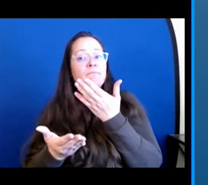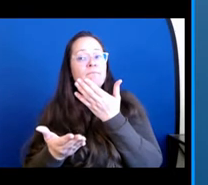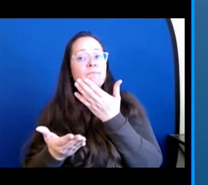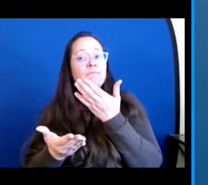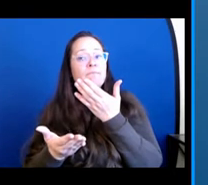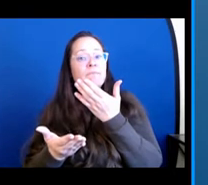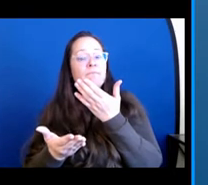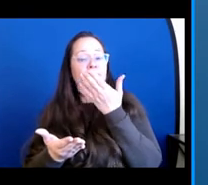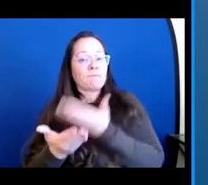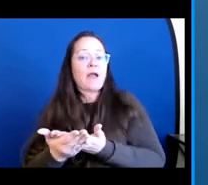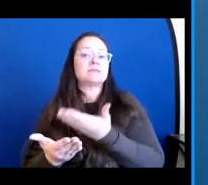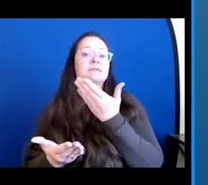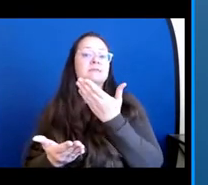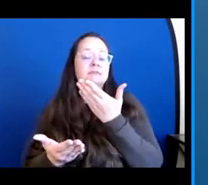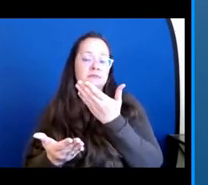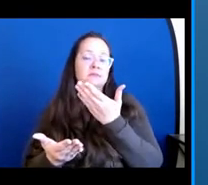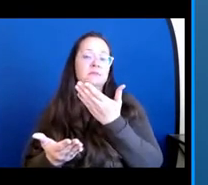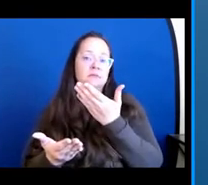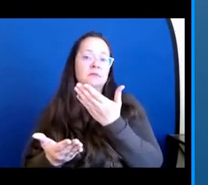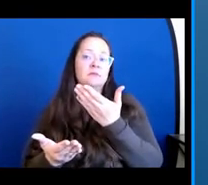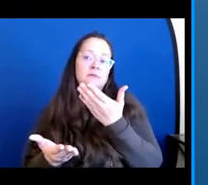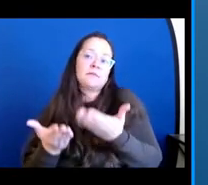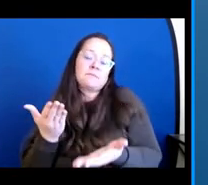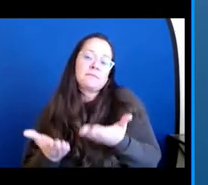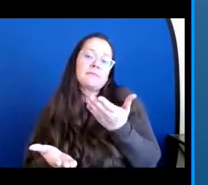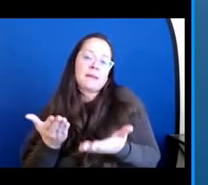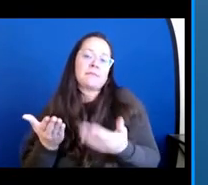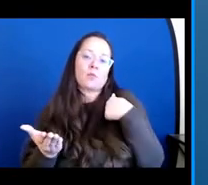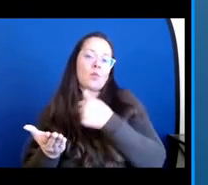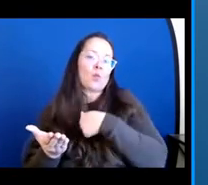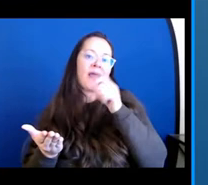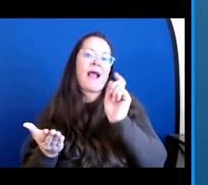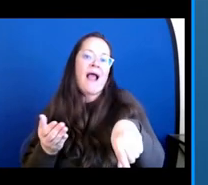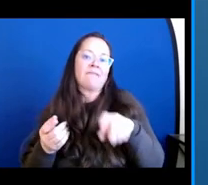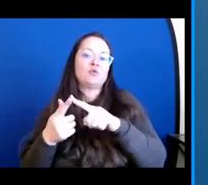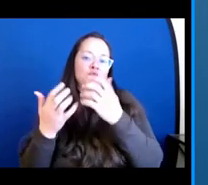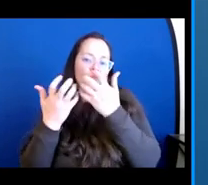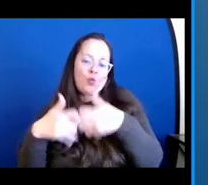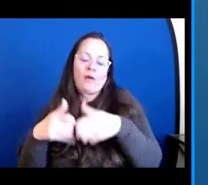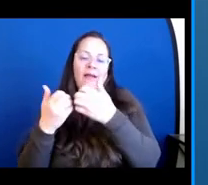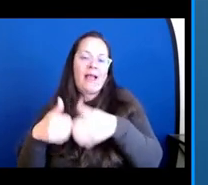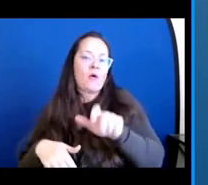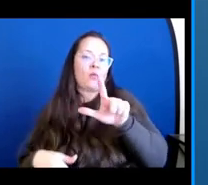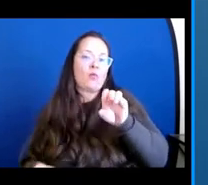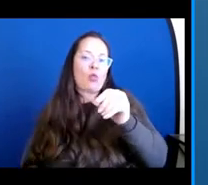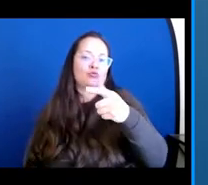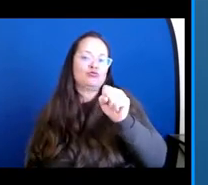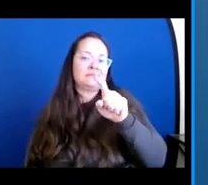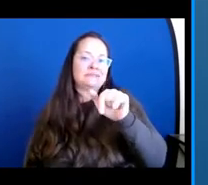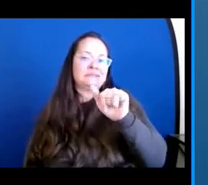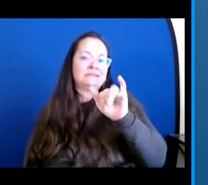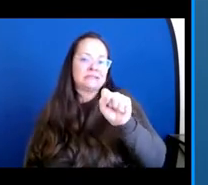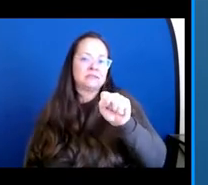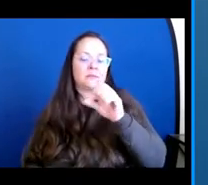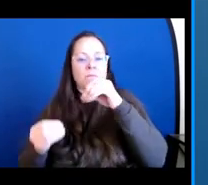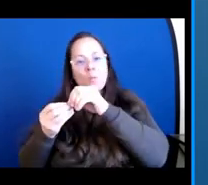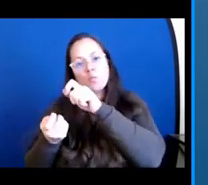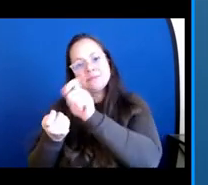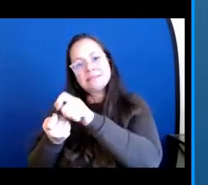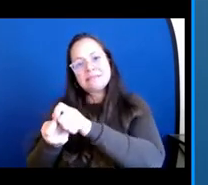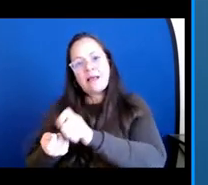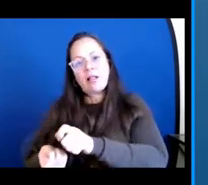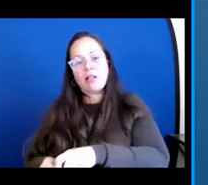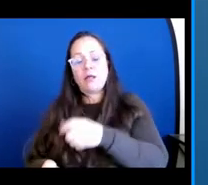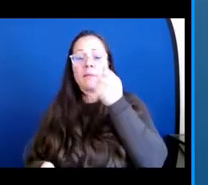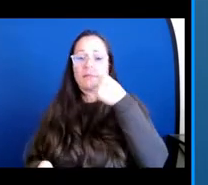I think there's some things we may want to you know we're going to have to work out some Logistics we're gonna have to work out some details but I like the